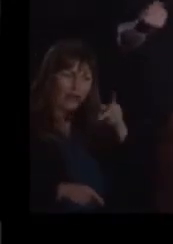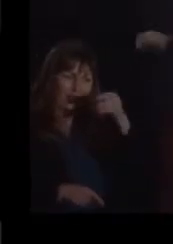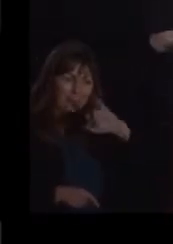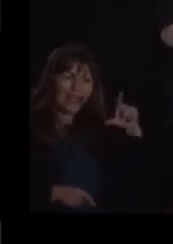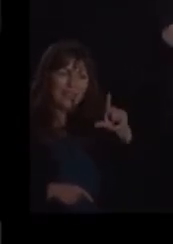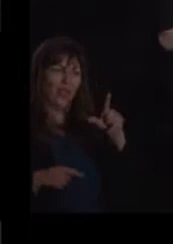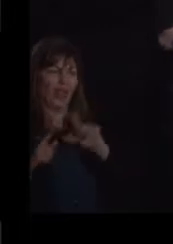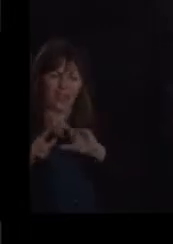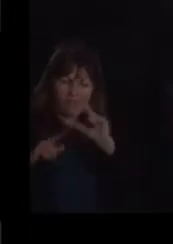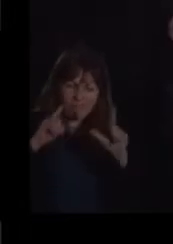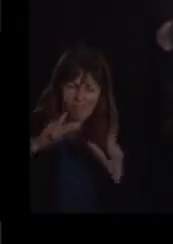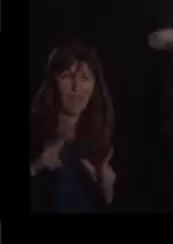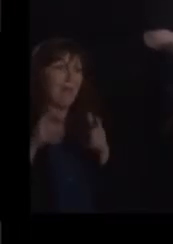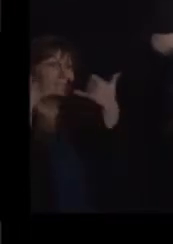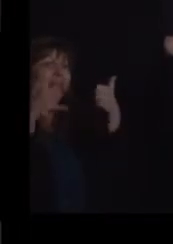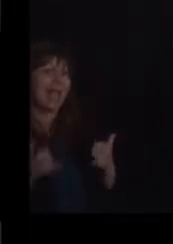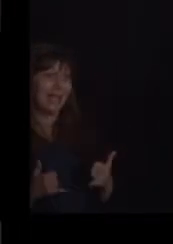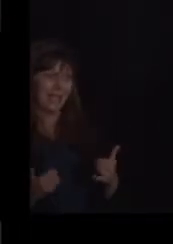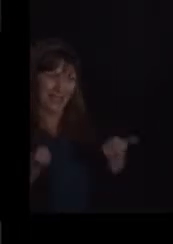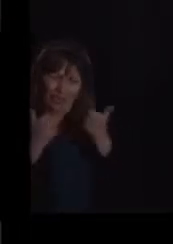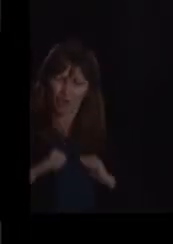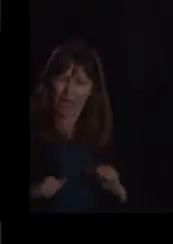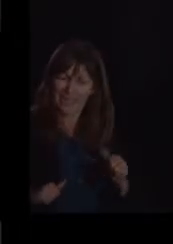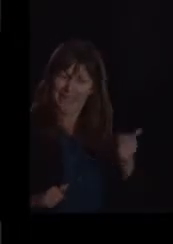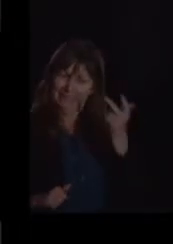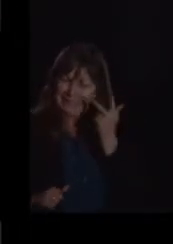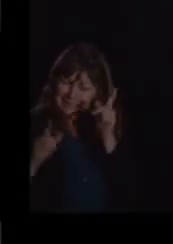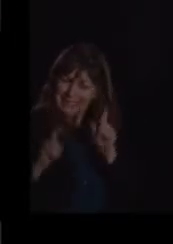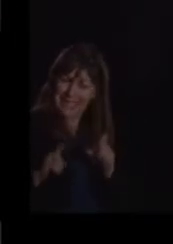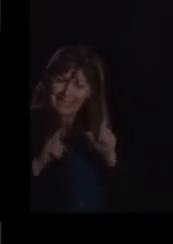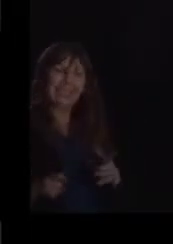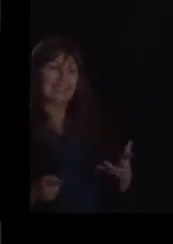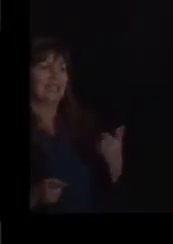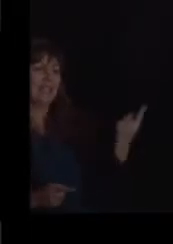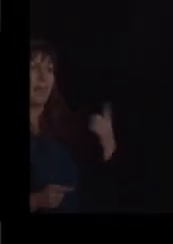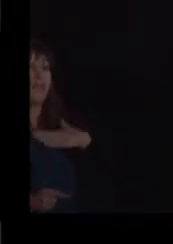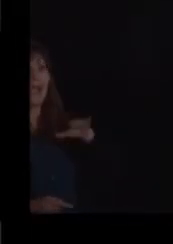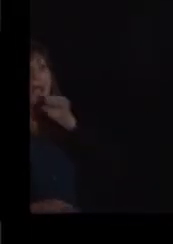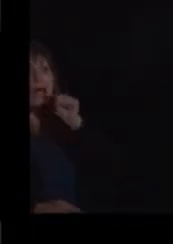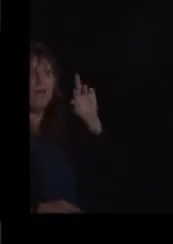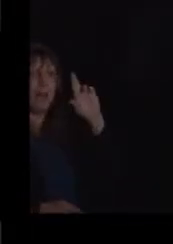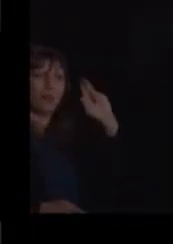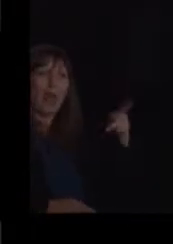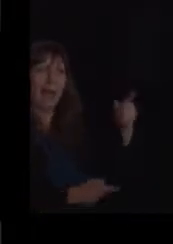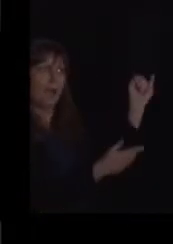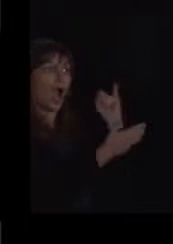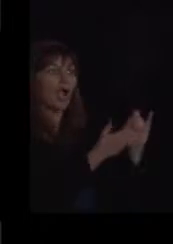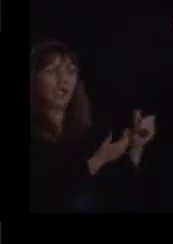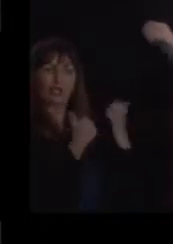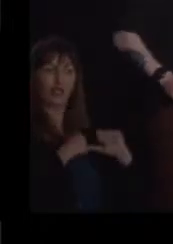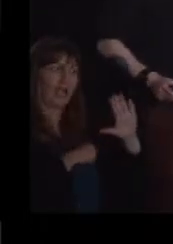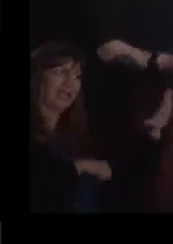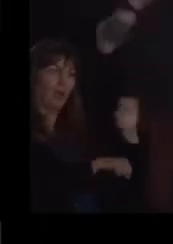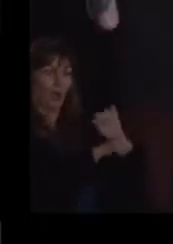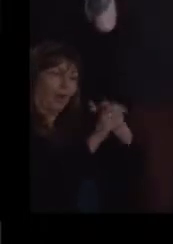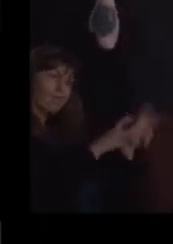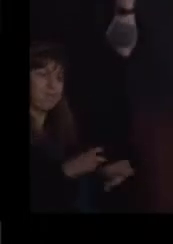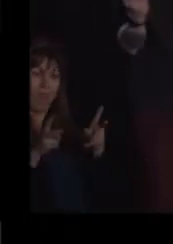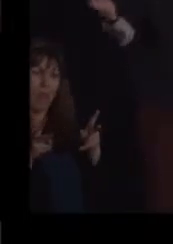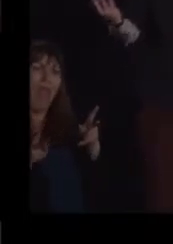just learning, you know, I'm just sort of ripping off things I love from my favorite rap albums to I do Thanos from Marvel World and